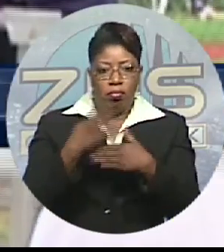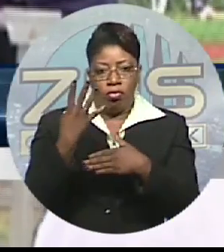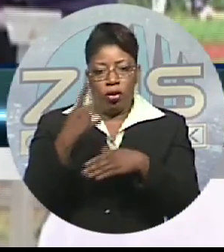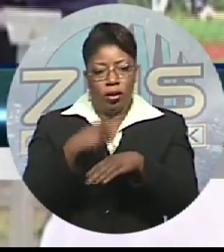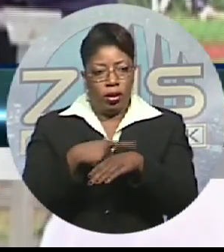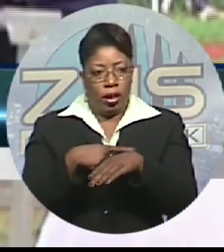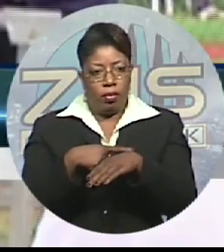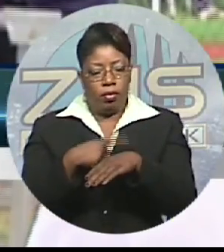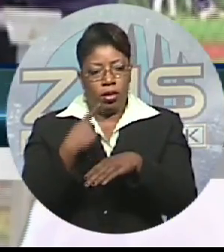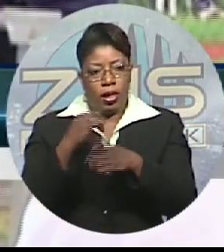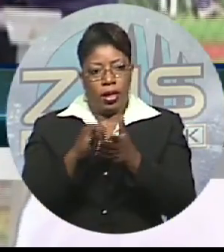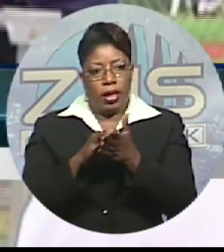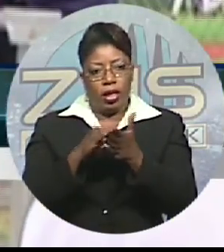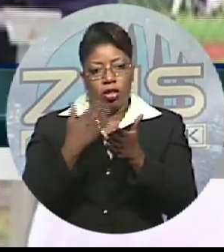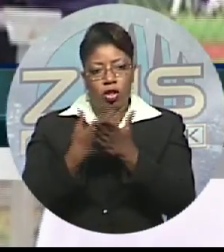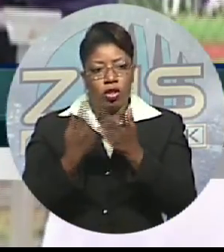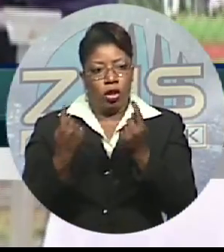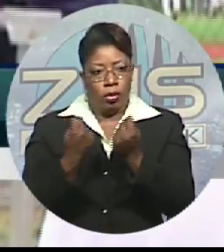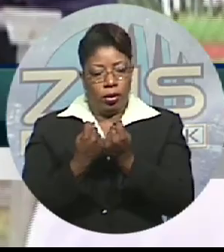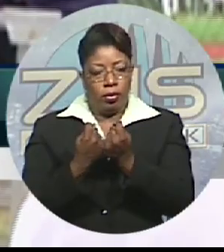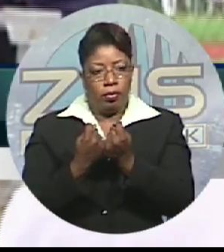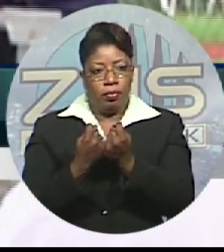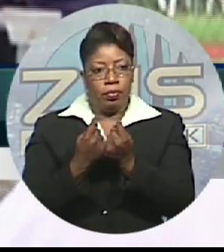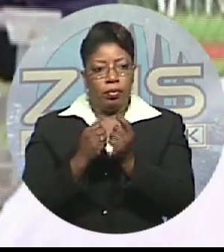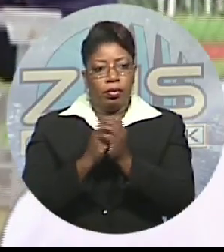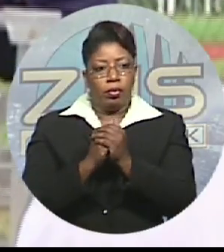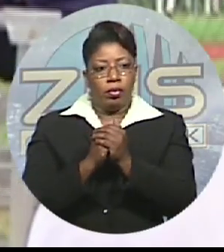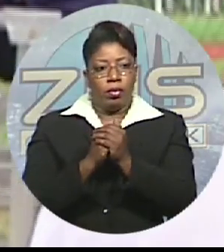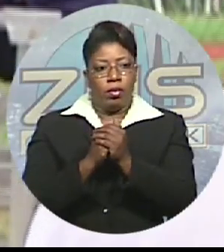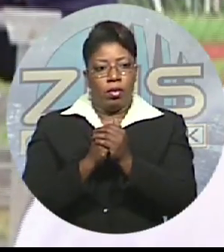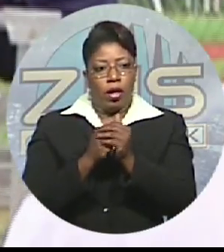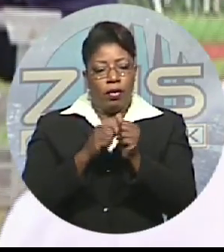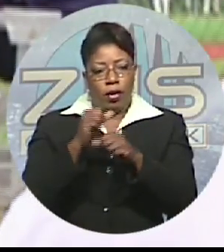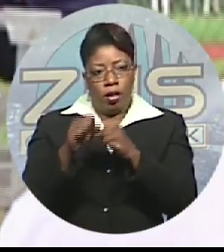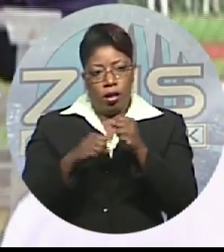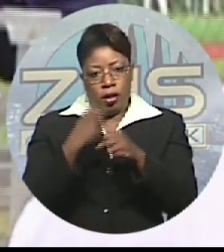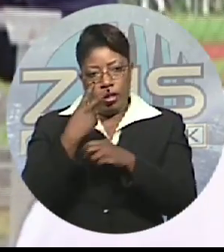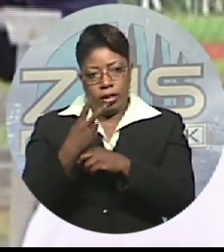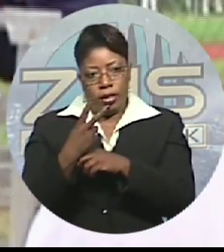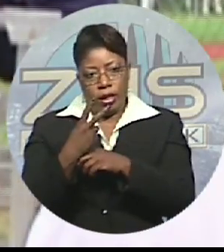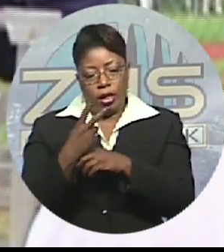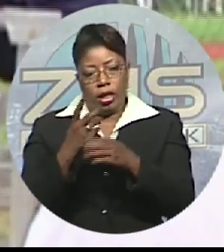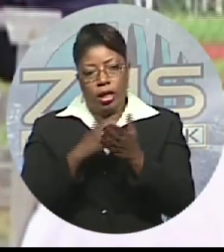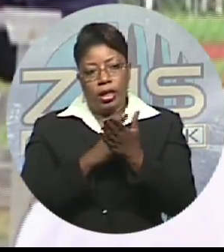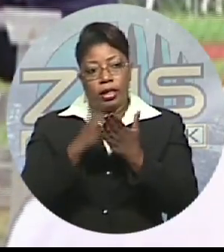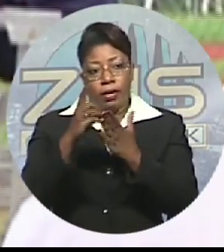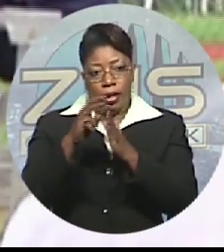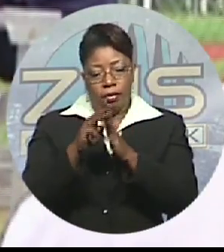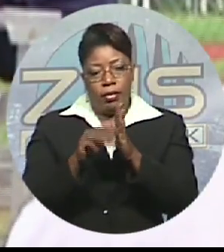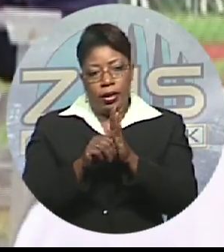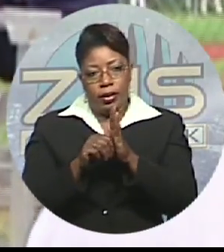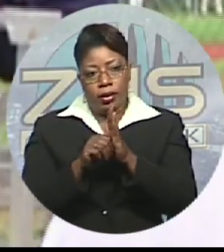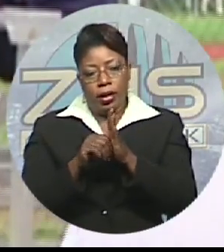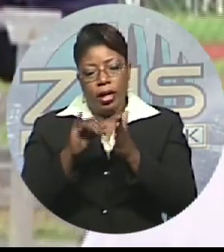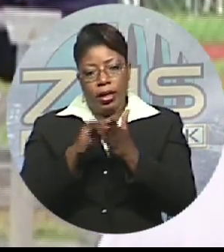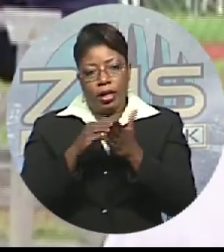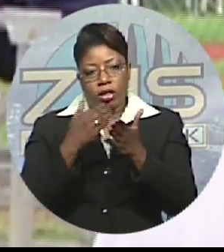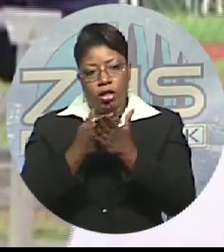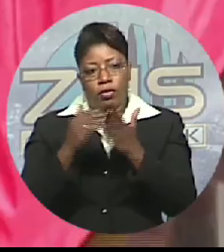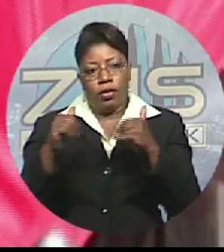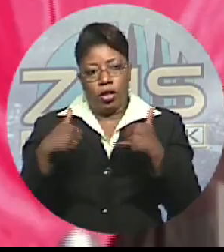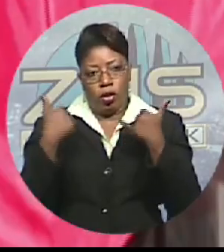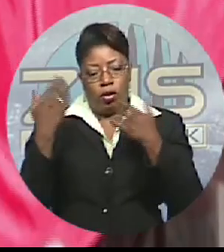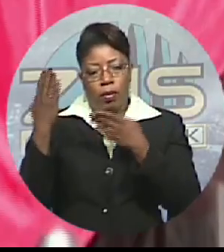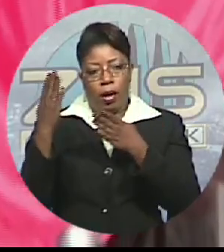all. It's a good tournament. Throughout the years I've been coming, I see a lot of development, and that's very positive for the youth of